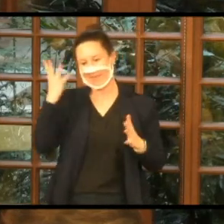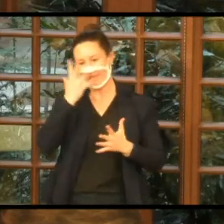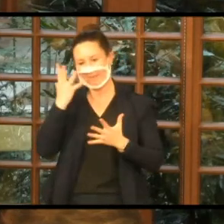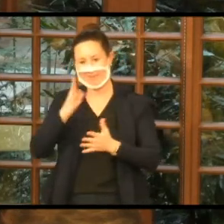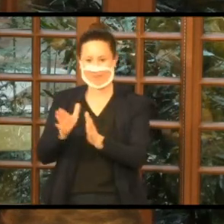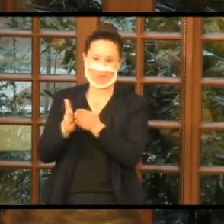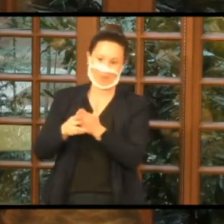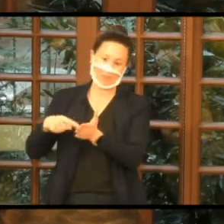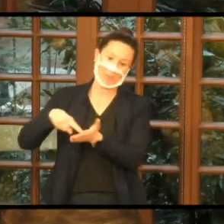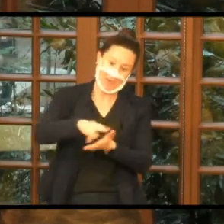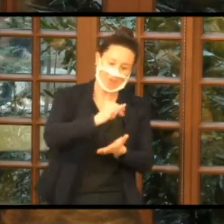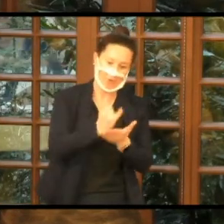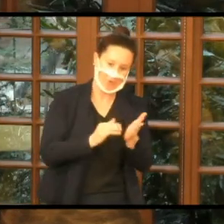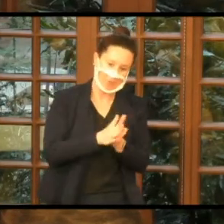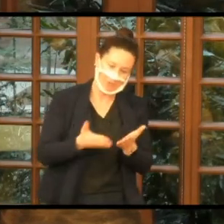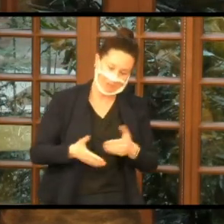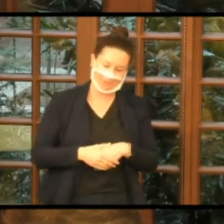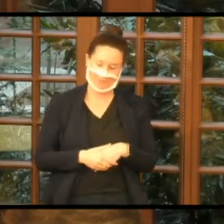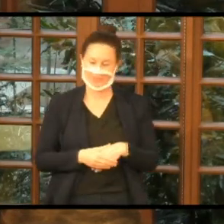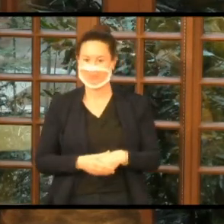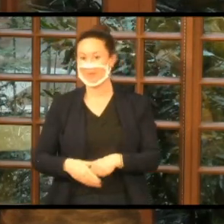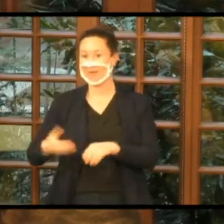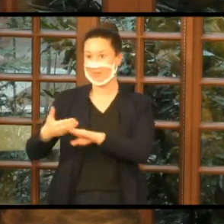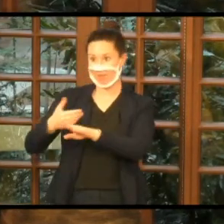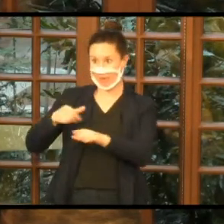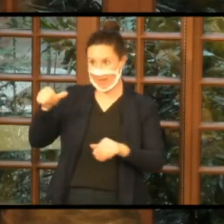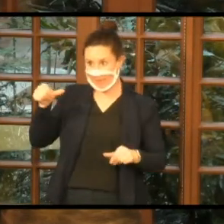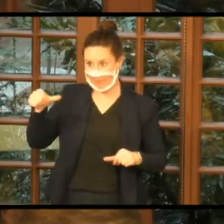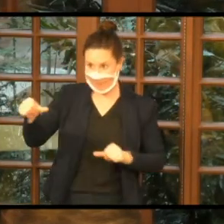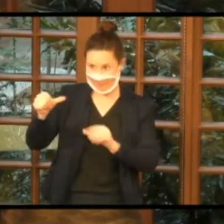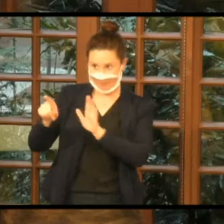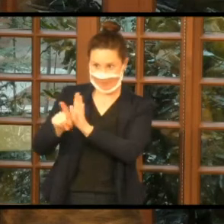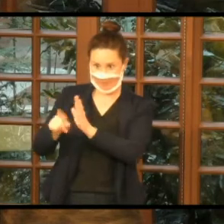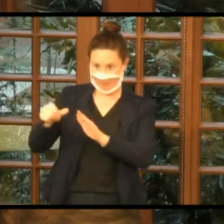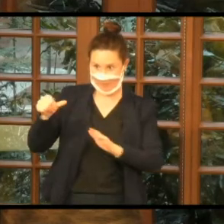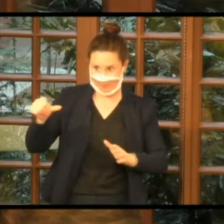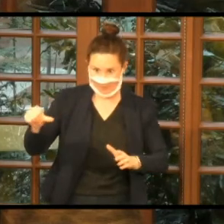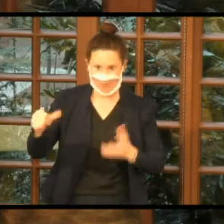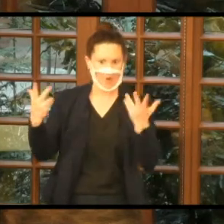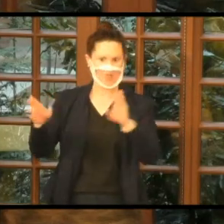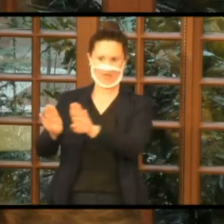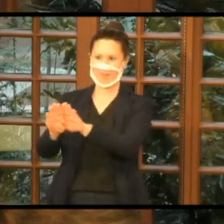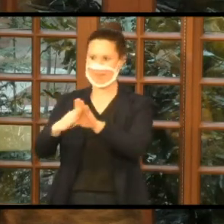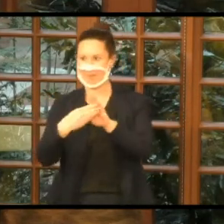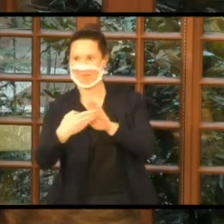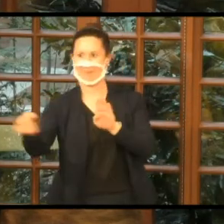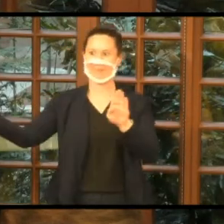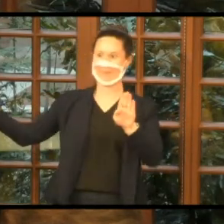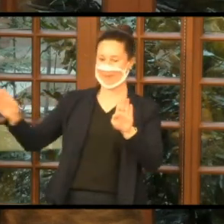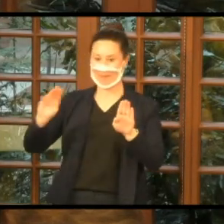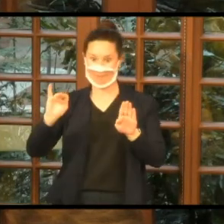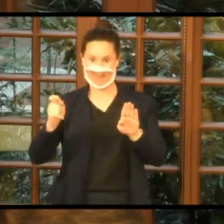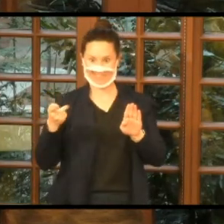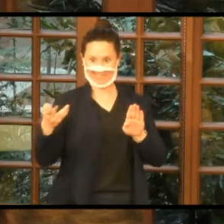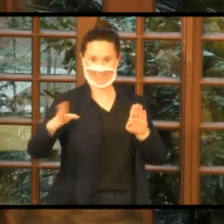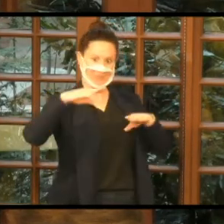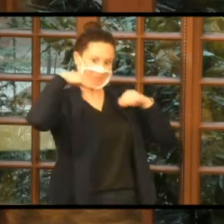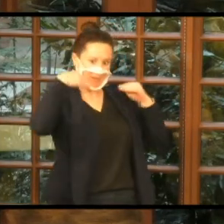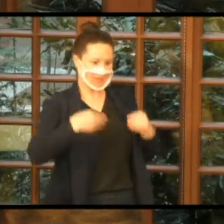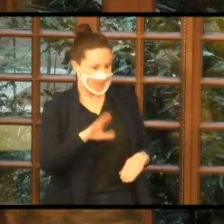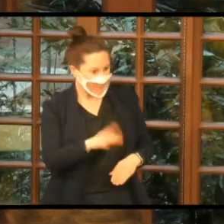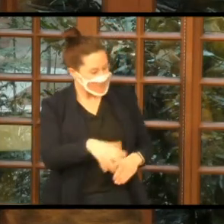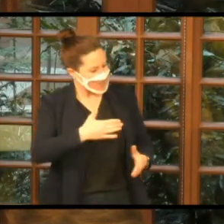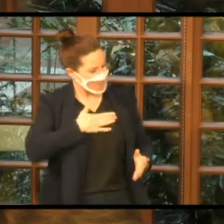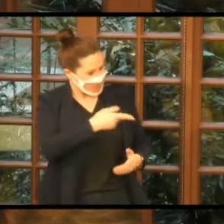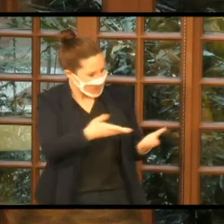books. Before I can press the bell, the red door falls back and Max smiles. Nina, I'm glad you are nearby.